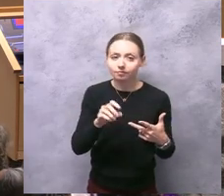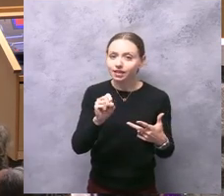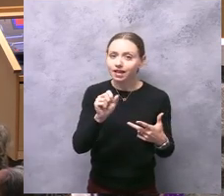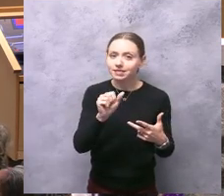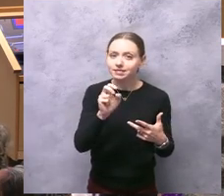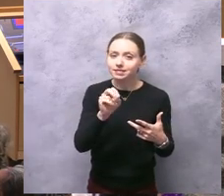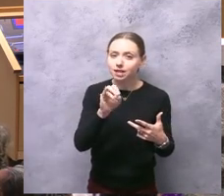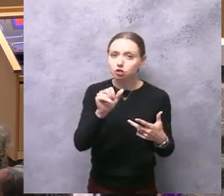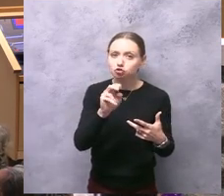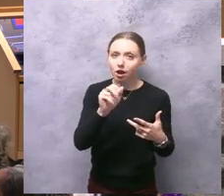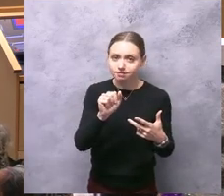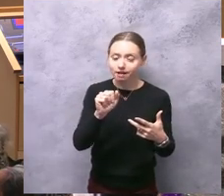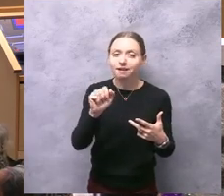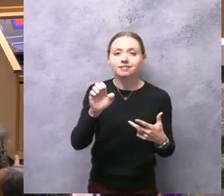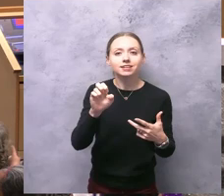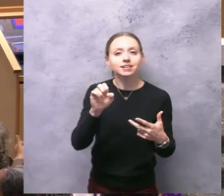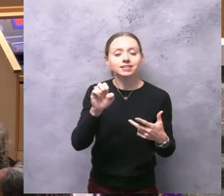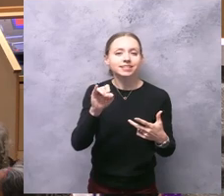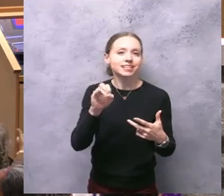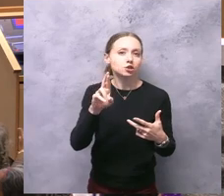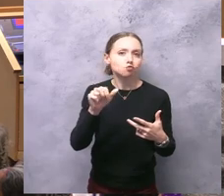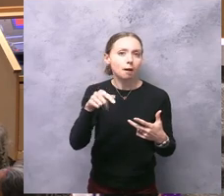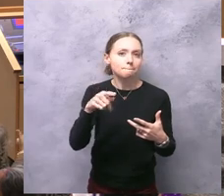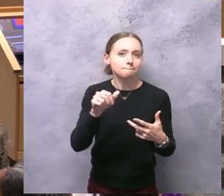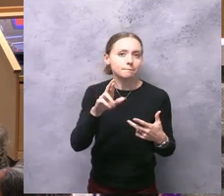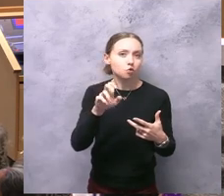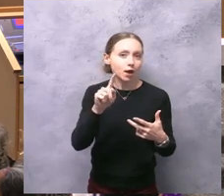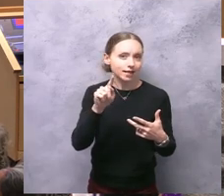Sanjana Yaraparetti,